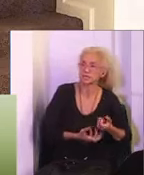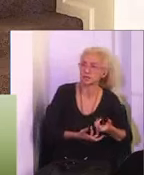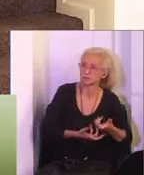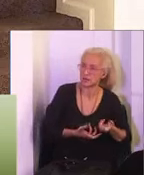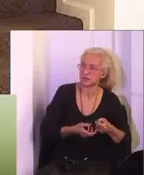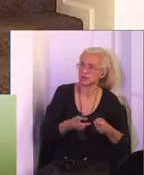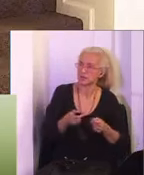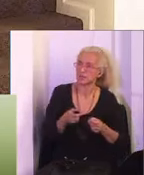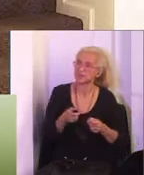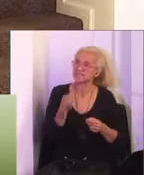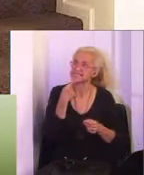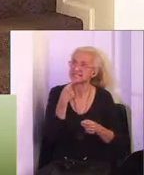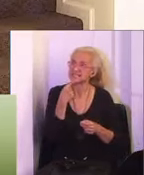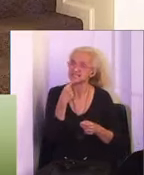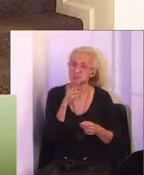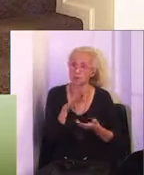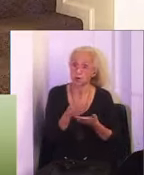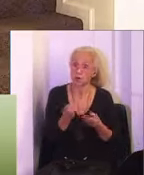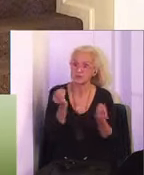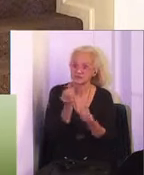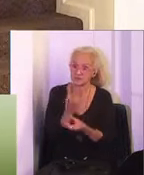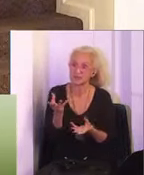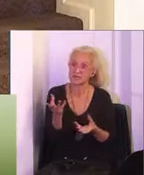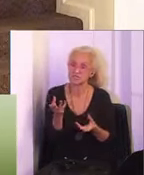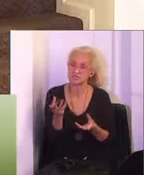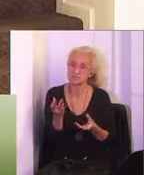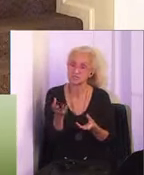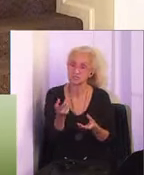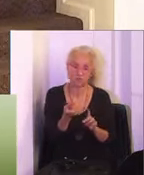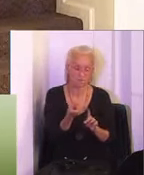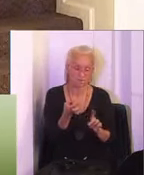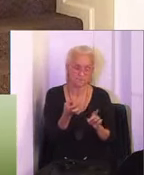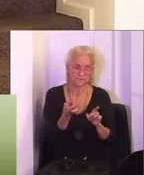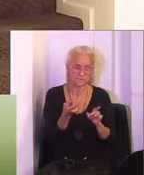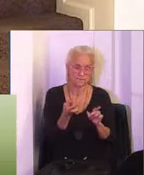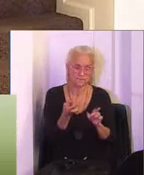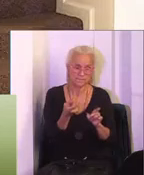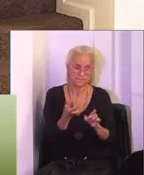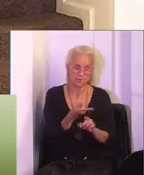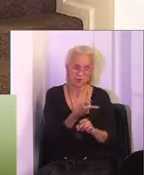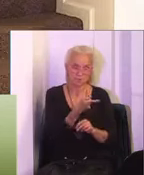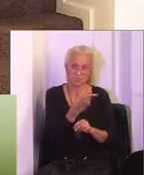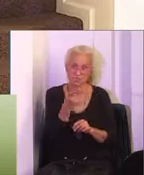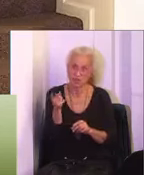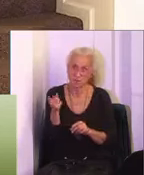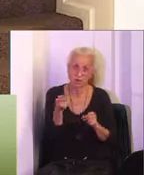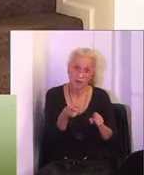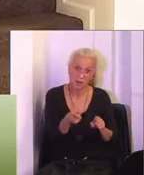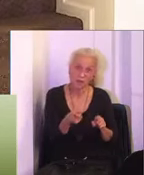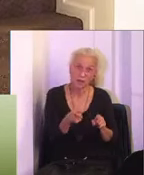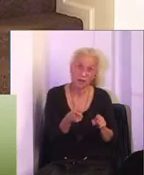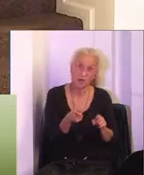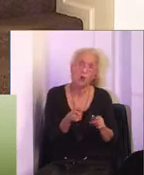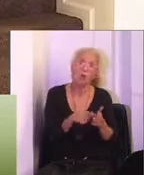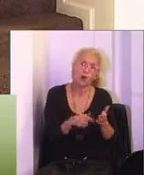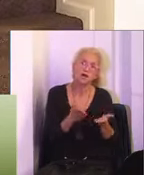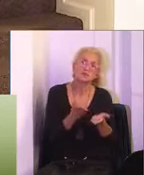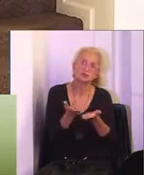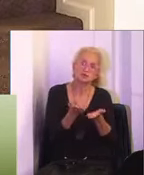they tell us, we get all this information from them about what these servants